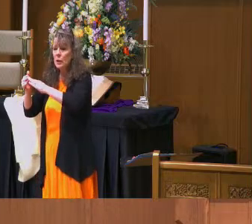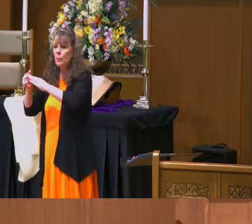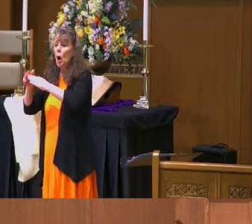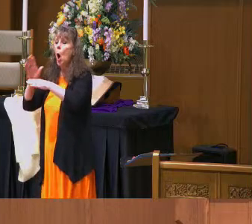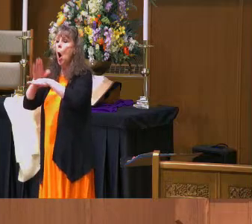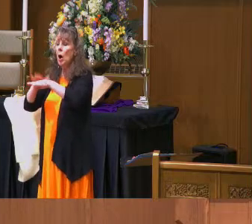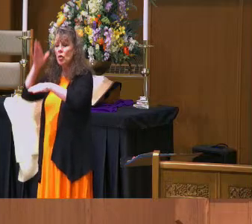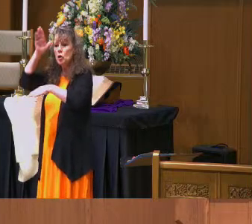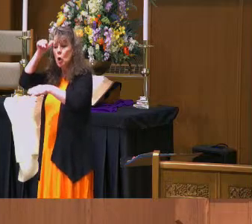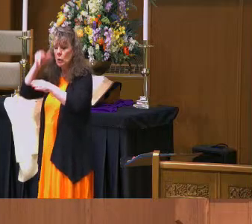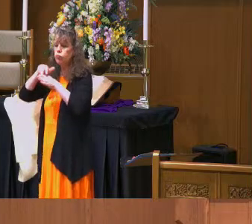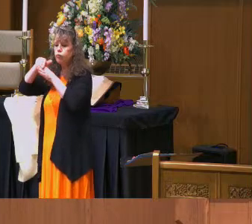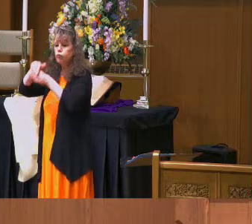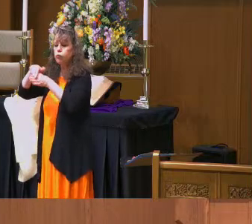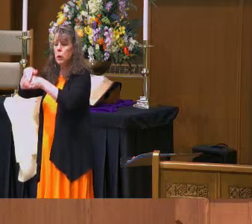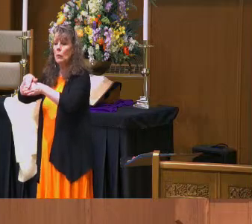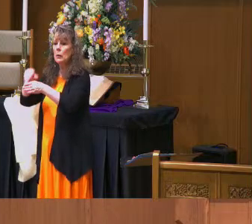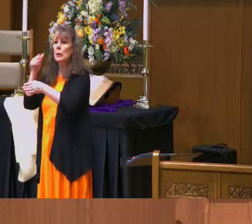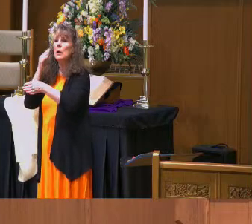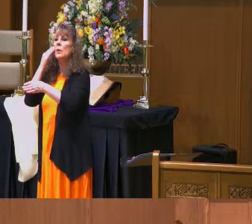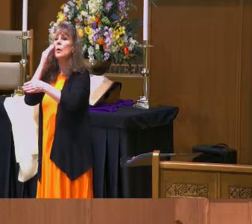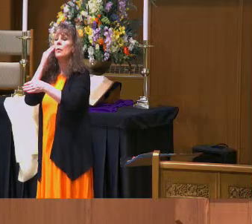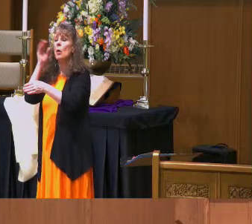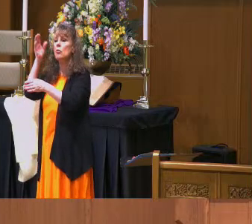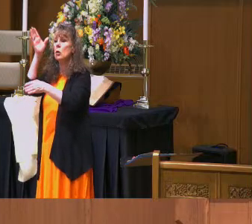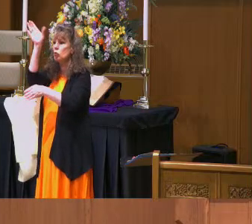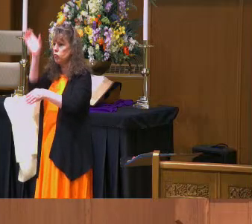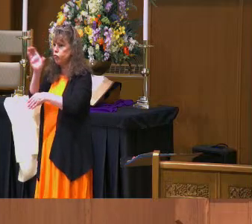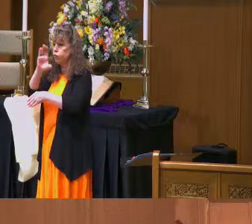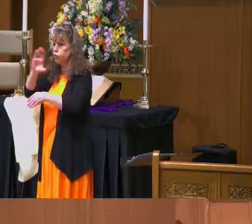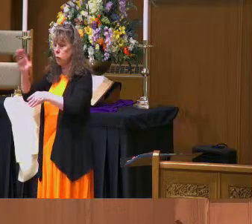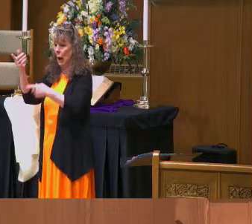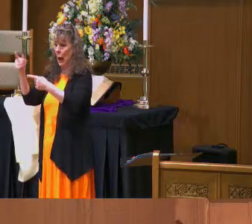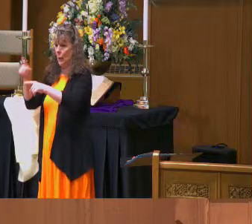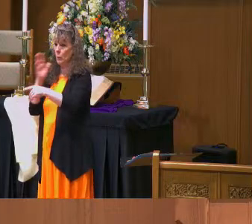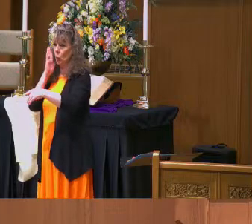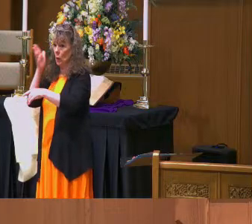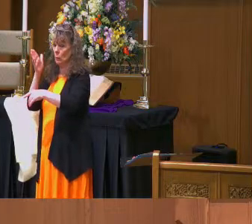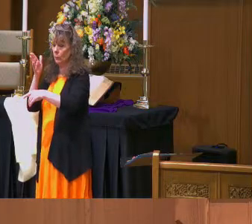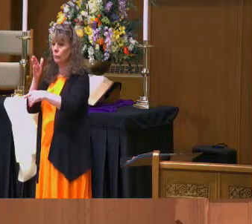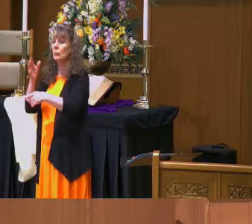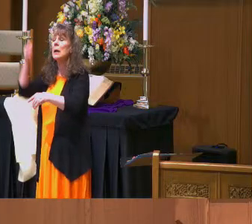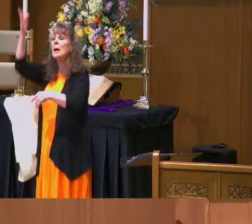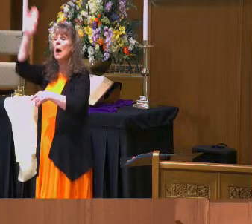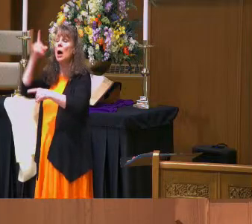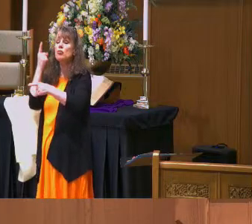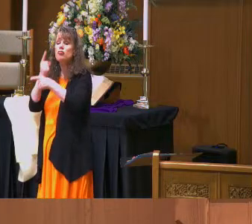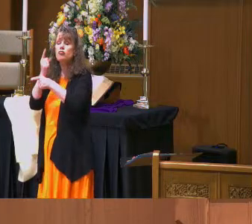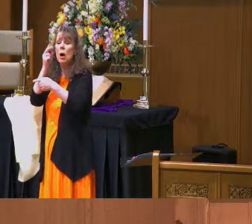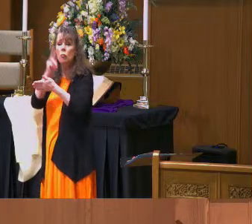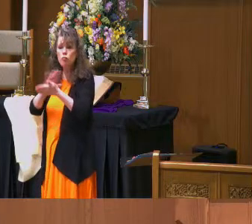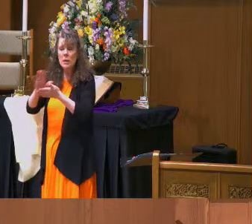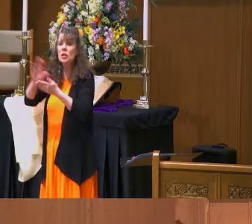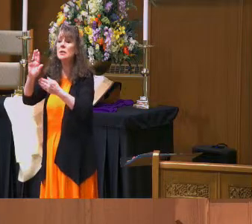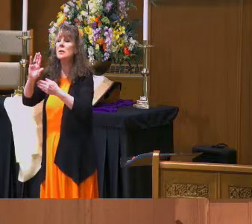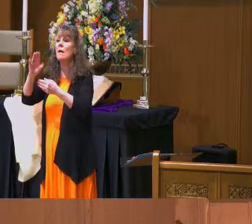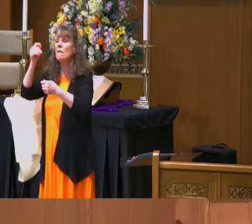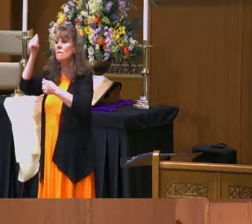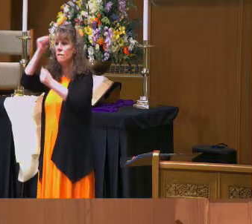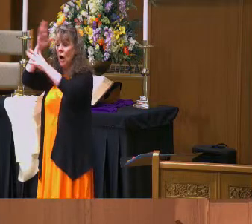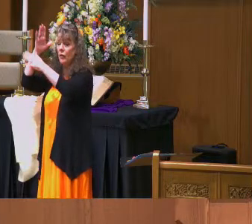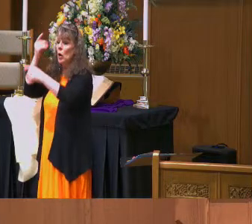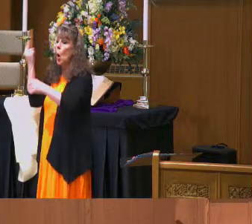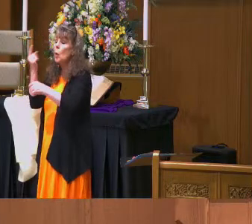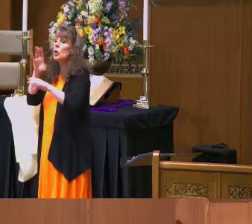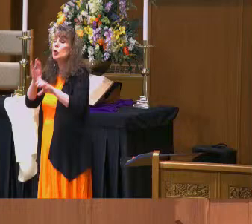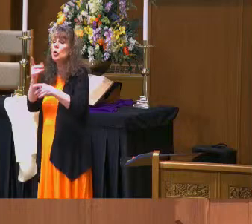even knowing that a cross was waiting for him. God is the righteous Father, and he can only do what is right and